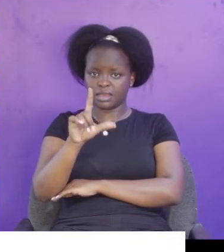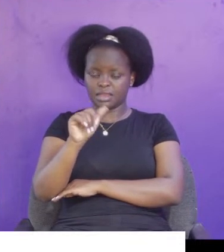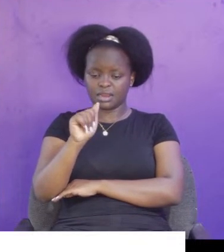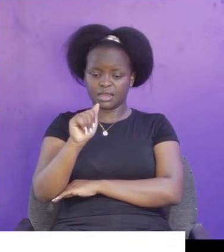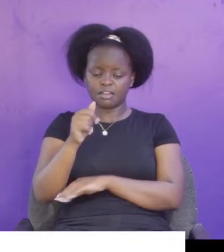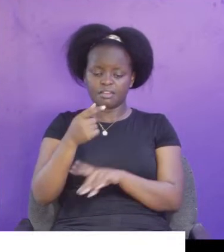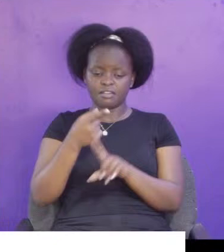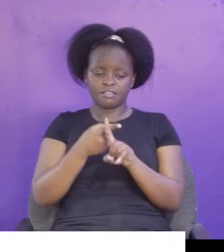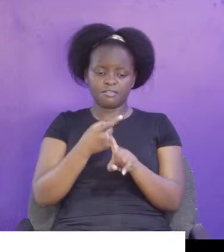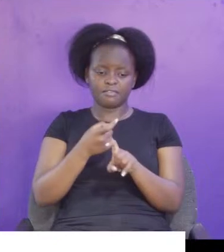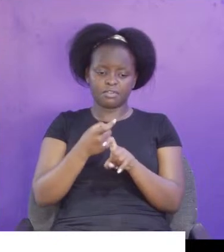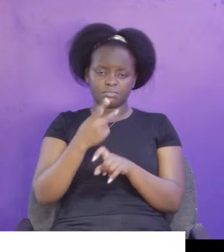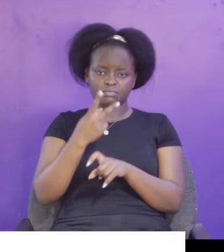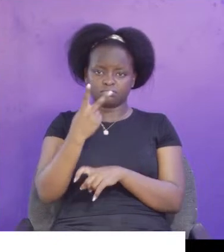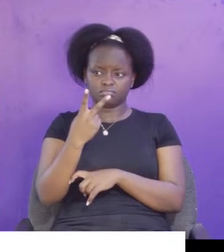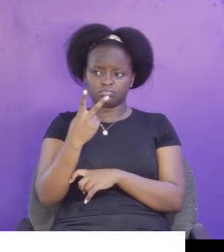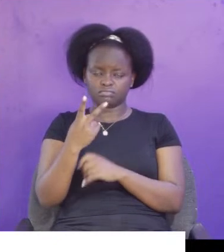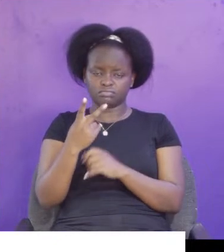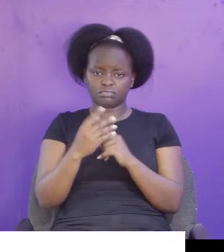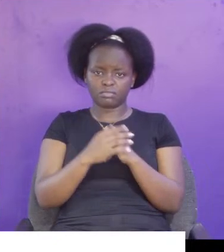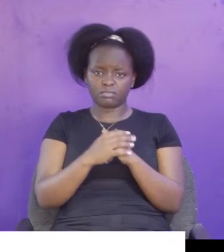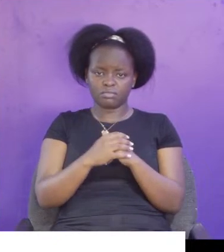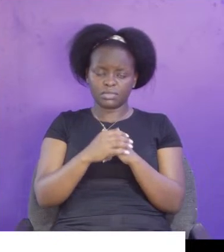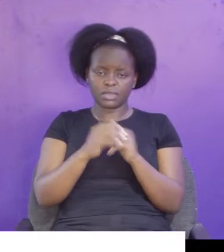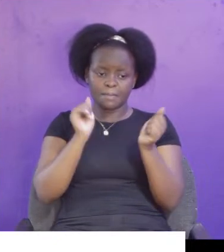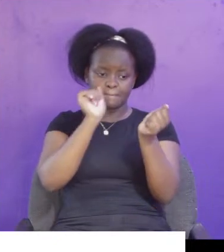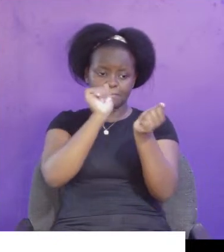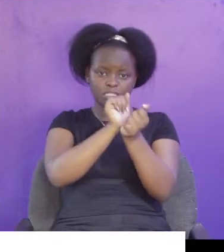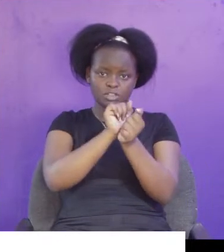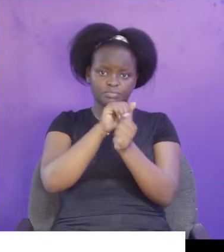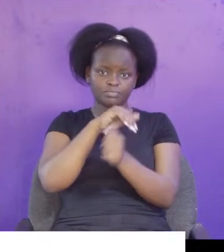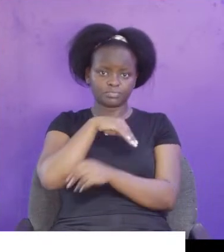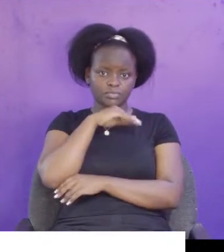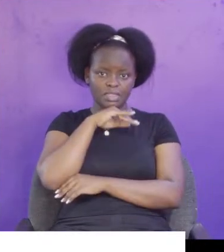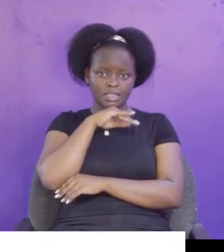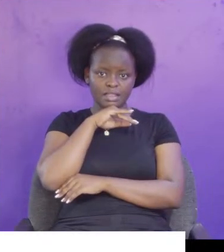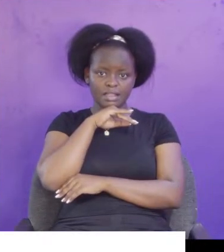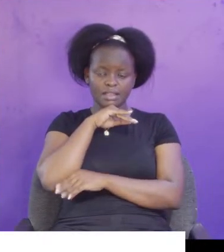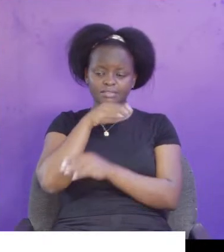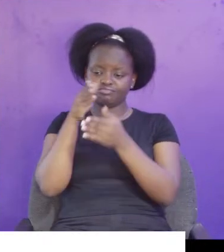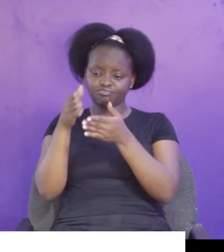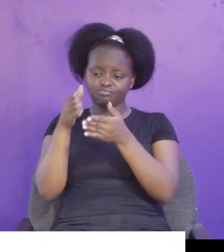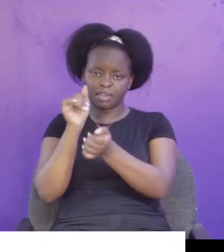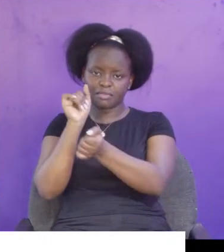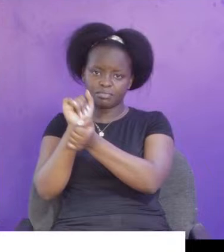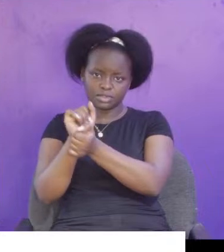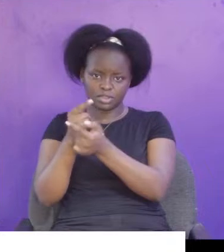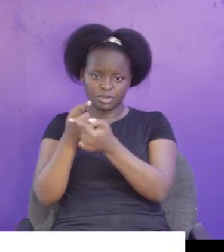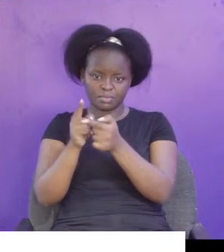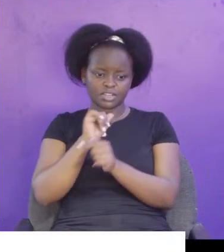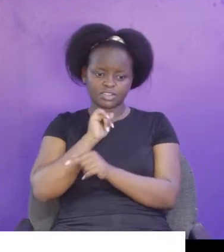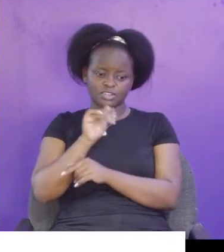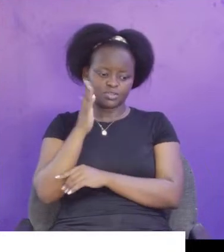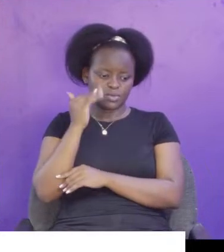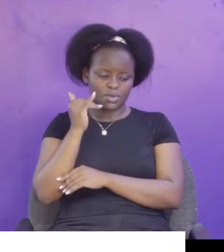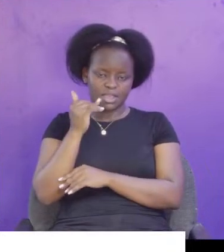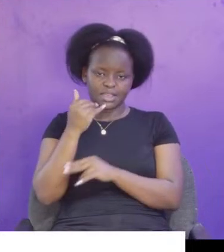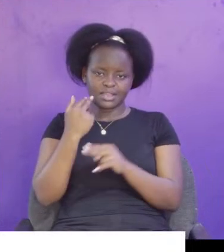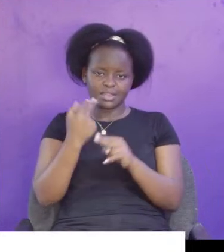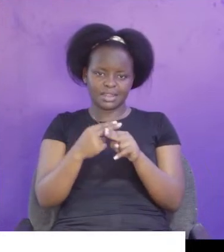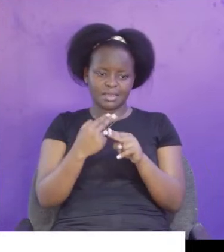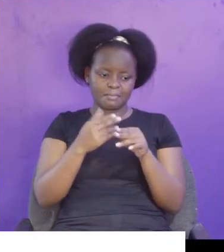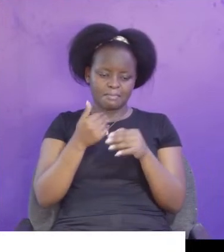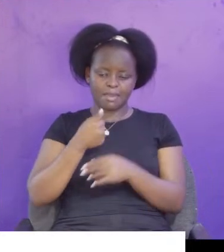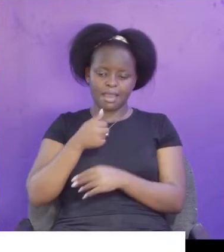years. Raila also had been in prison, but that's not why we named her Winnie. And I